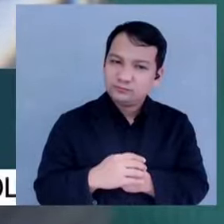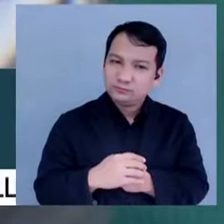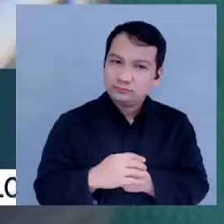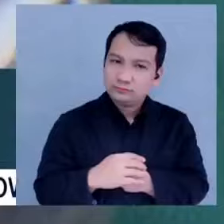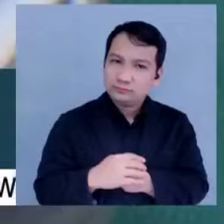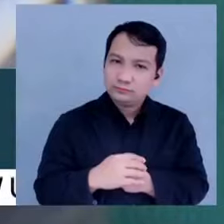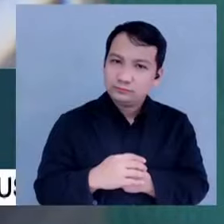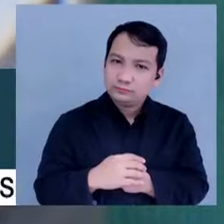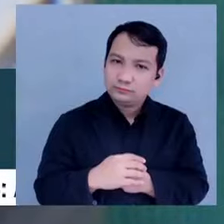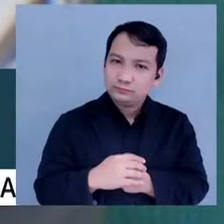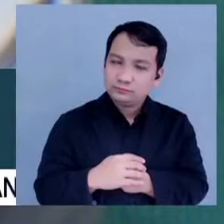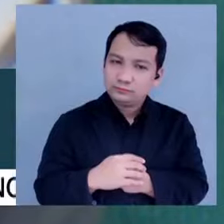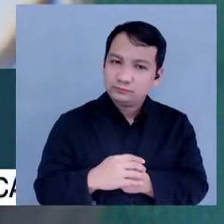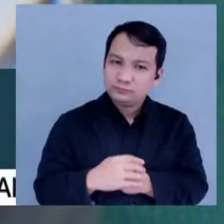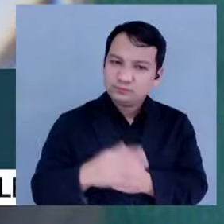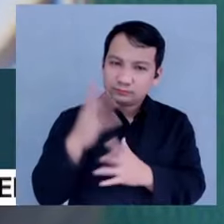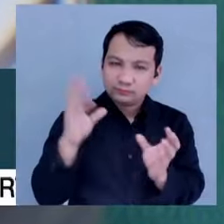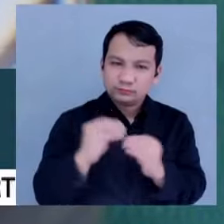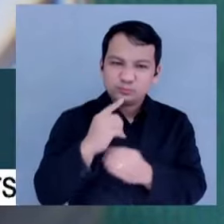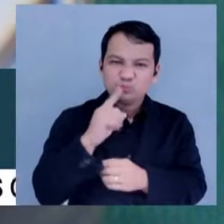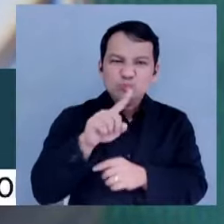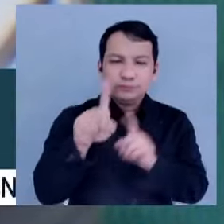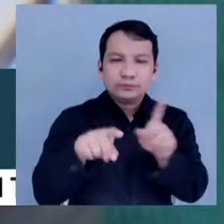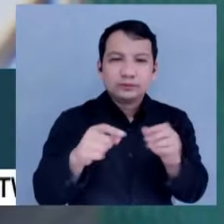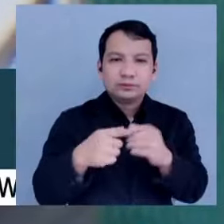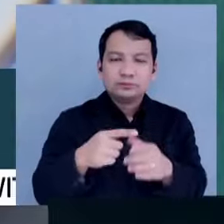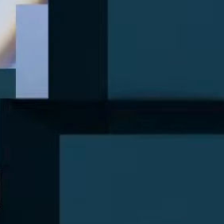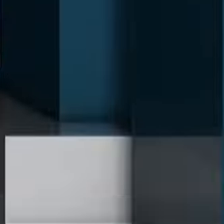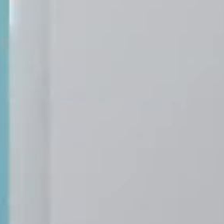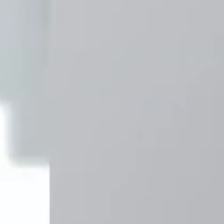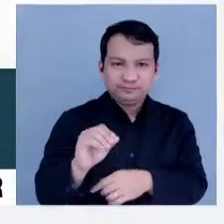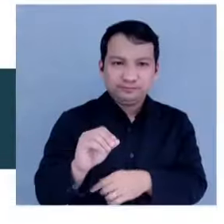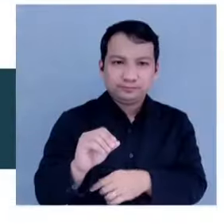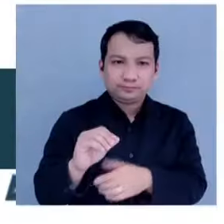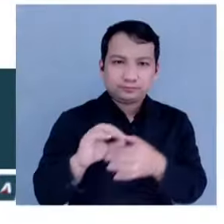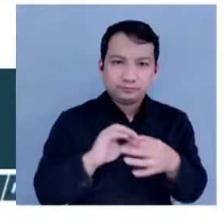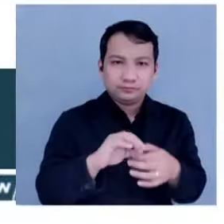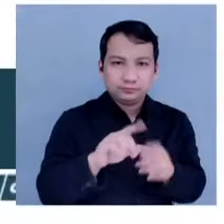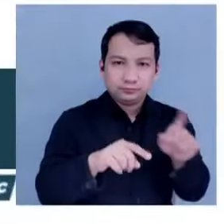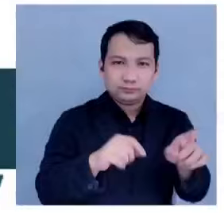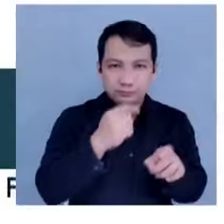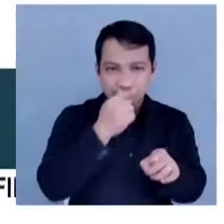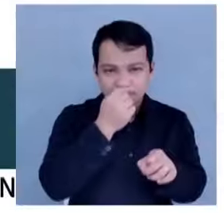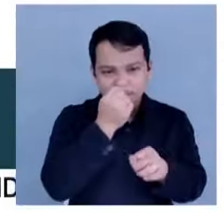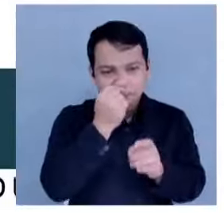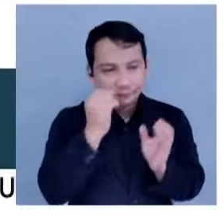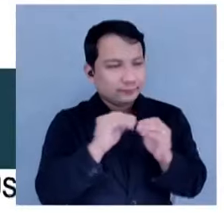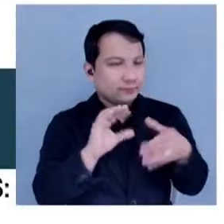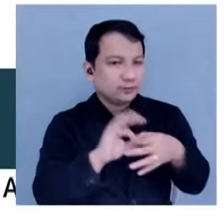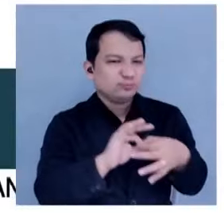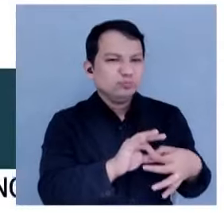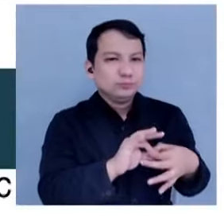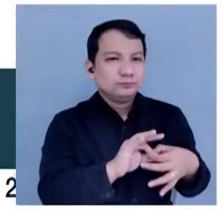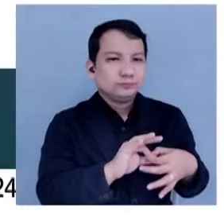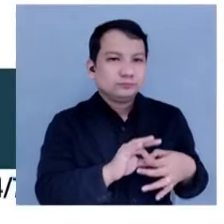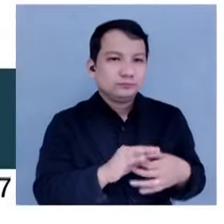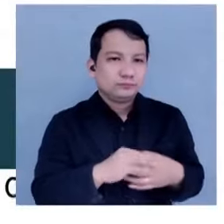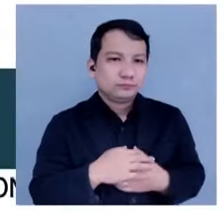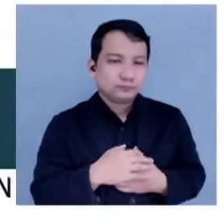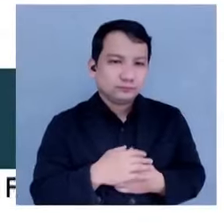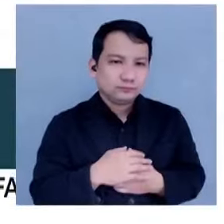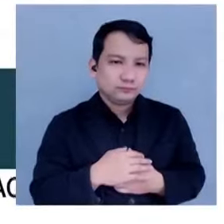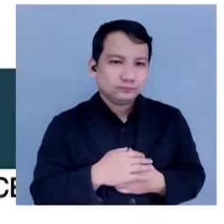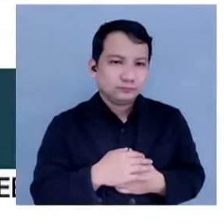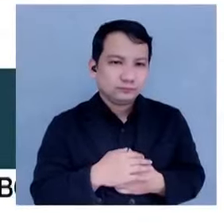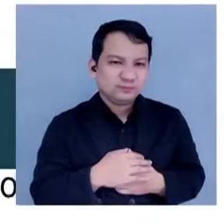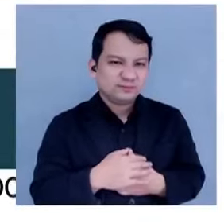Harry Roque has links to illegal POGOs. nakapagtataka talaga sa dinami-dami ng